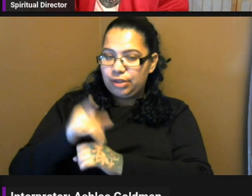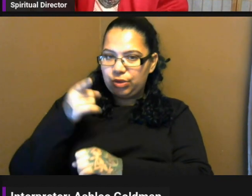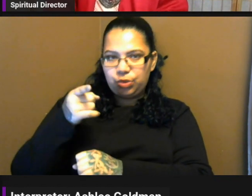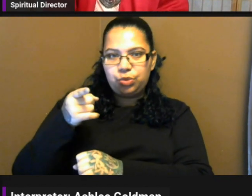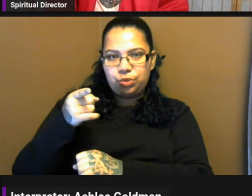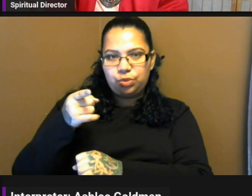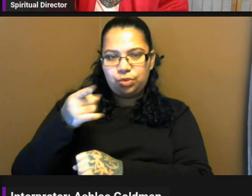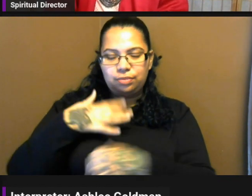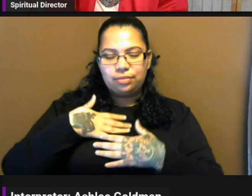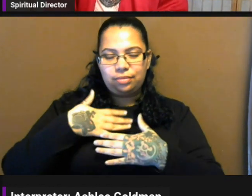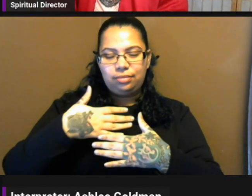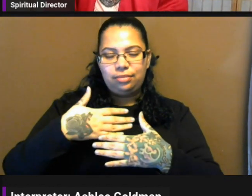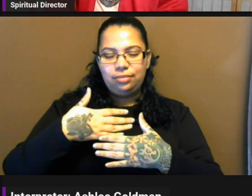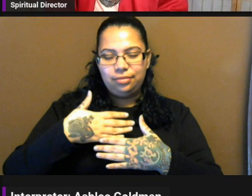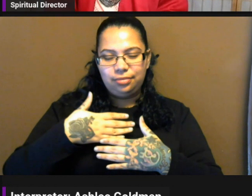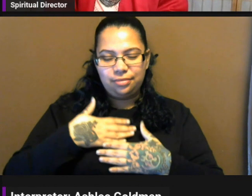Breathe.